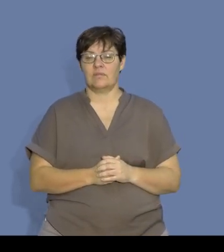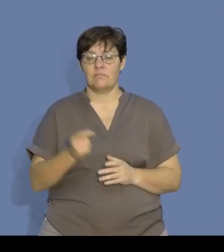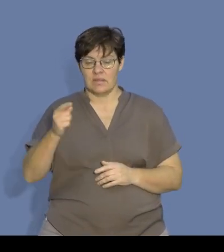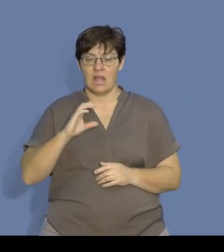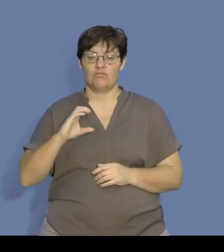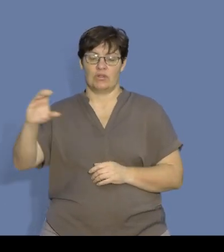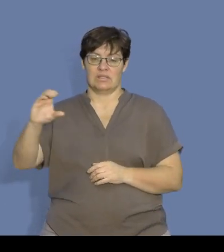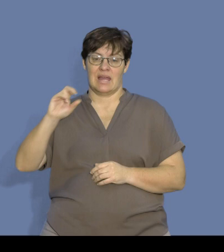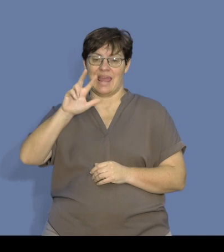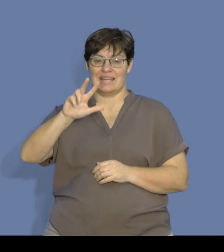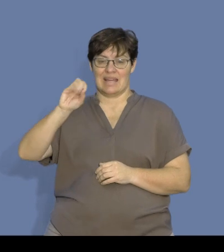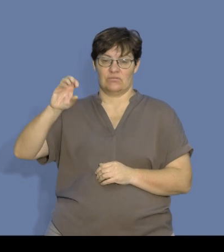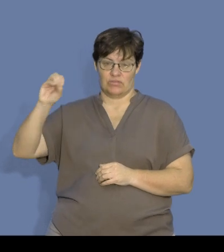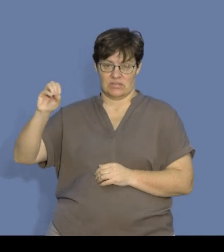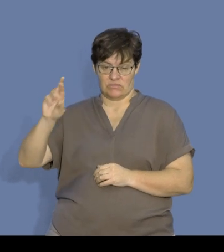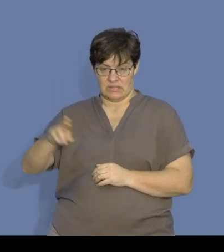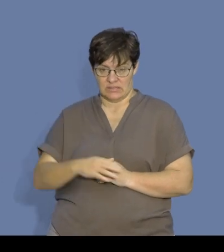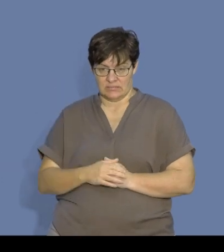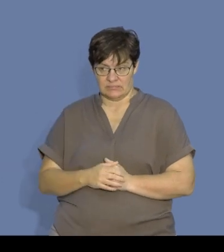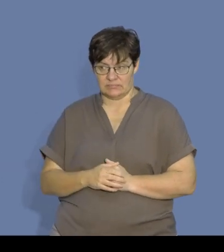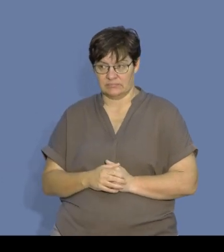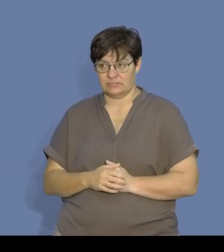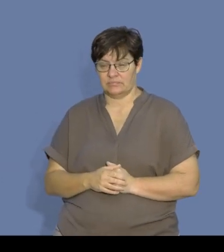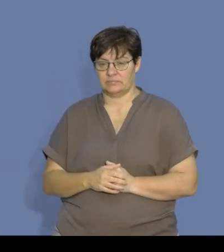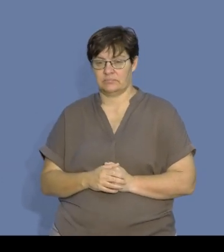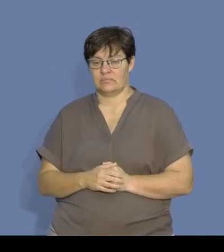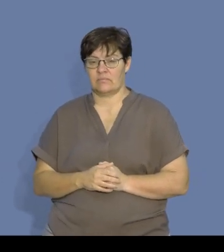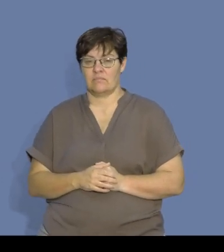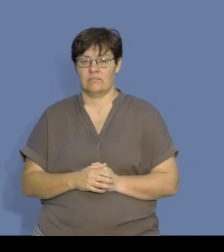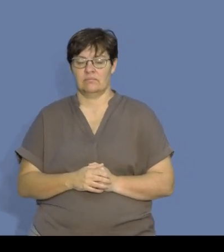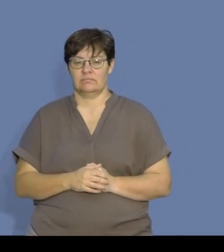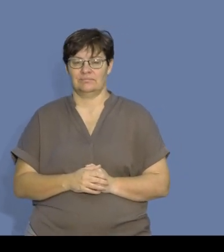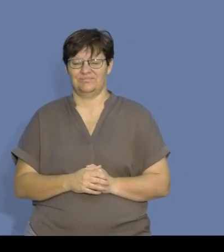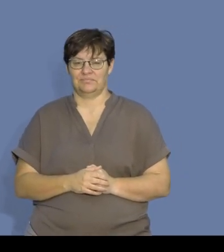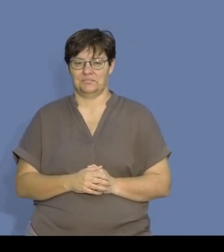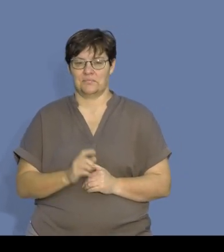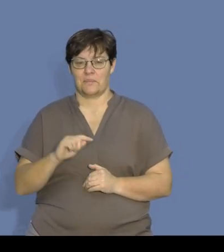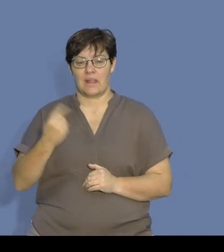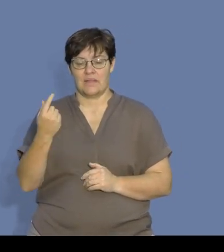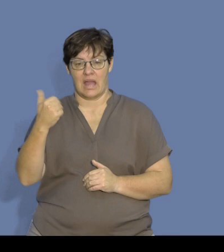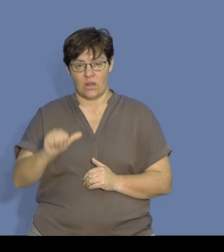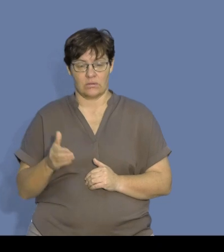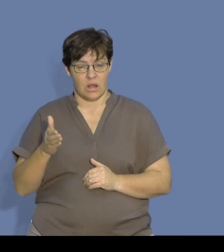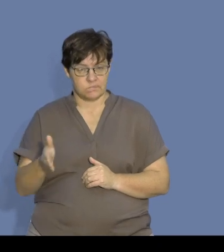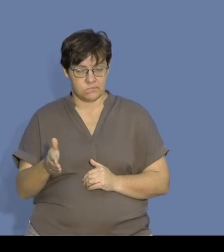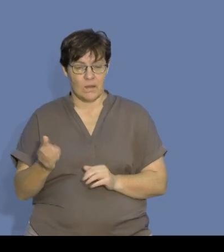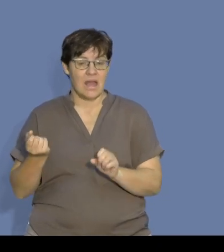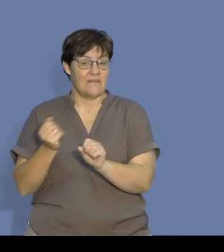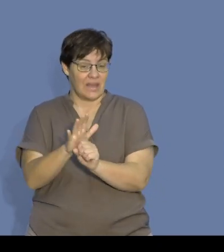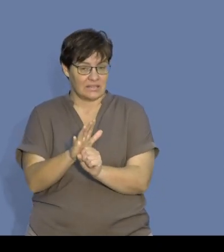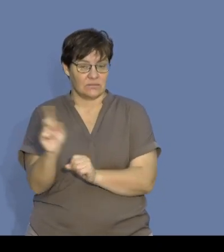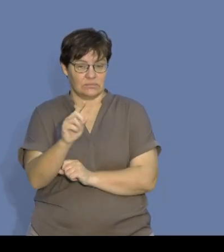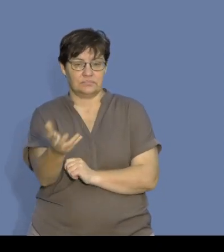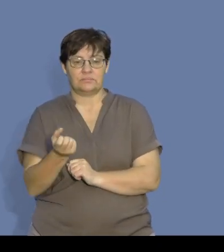be credited by 800 Rand, right? And the other account affected is obviously